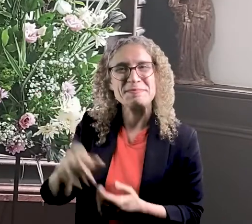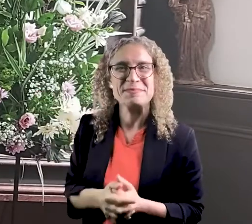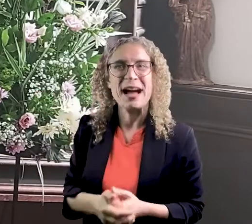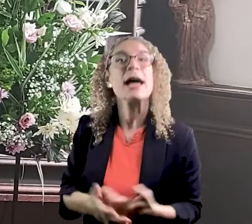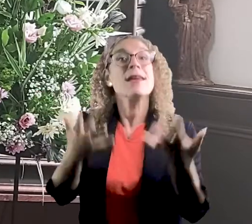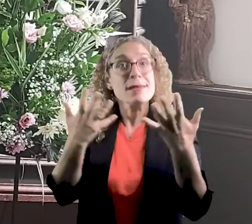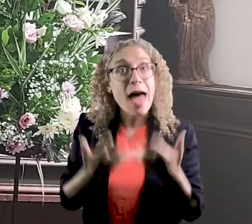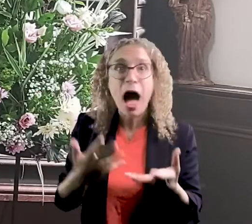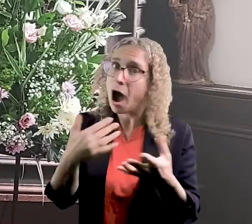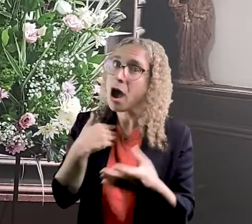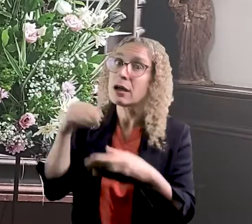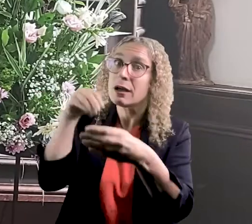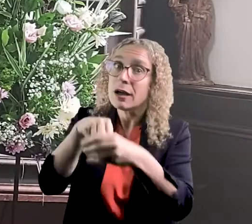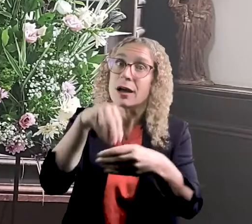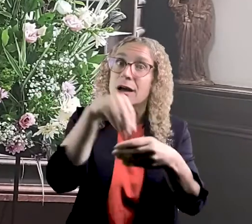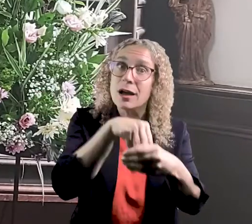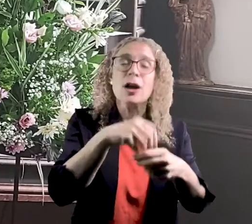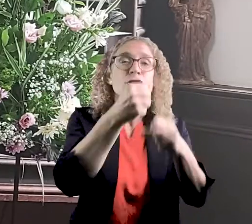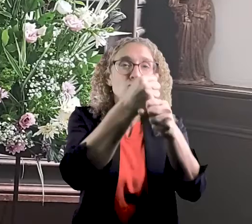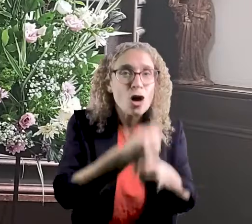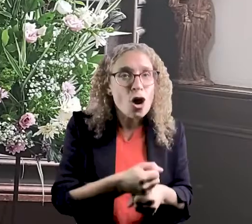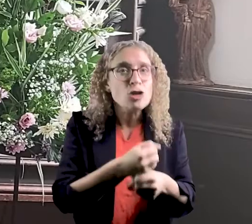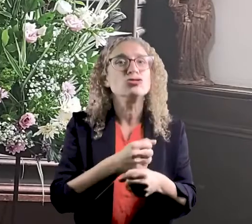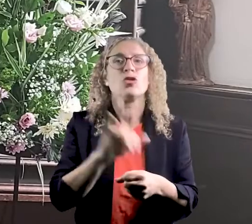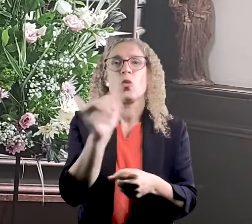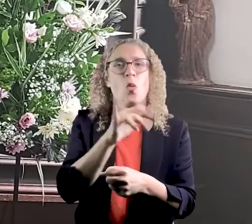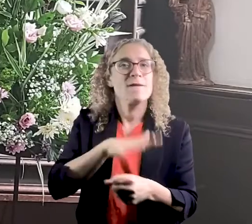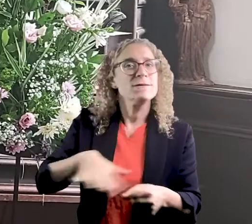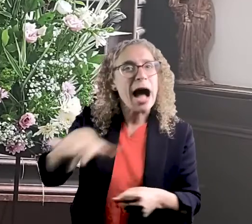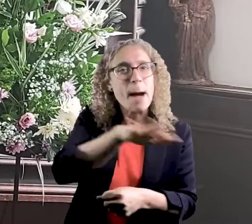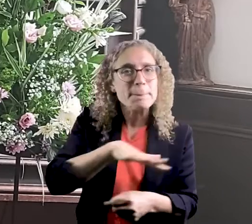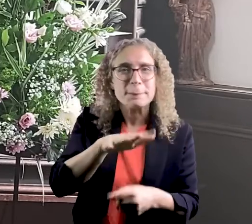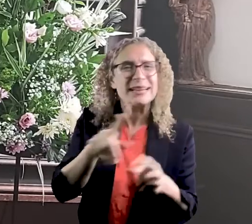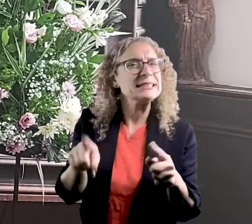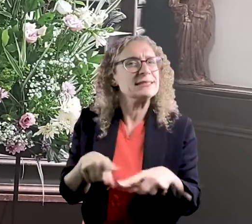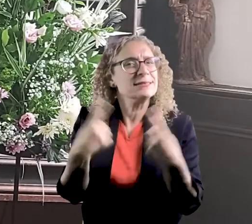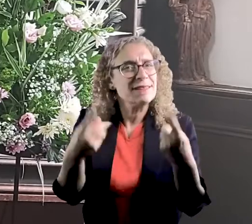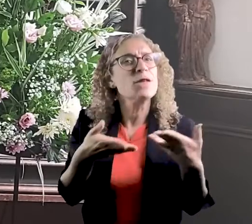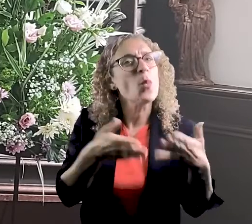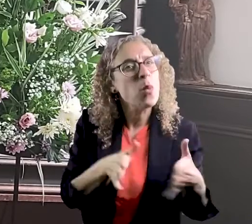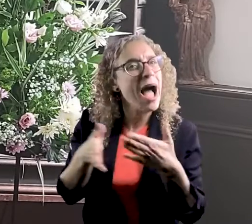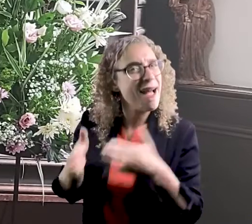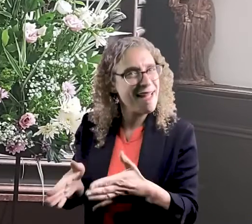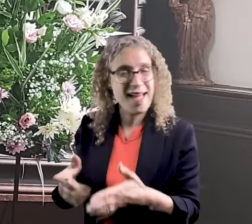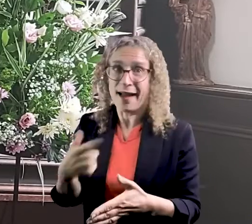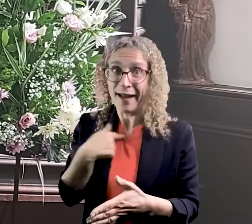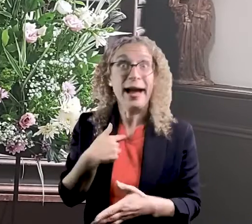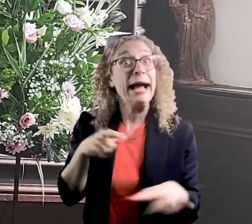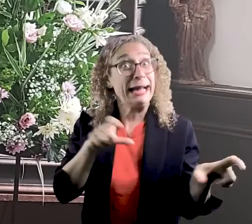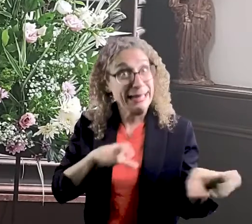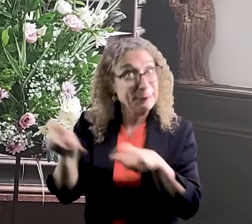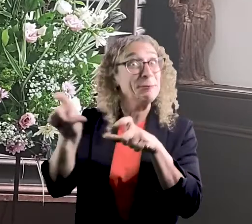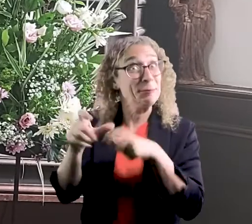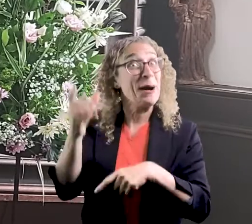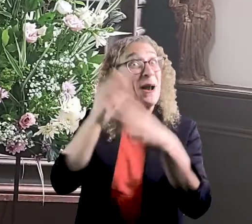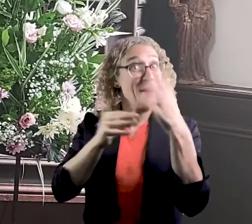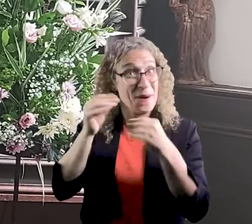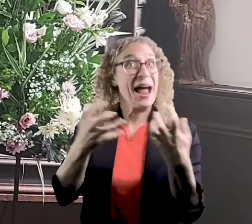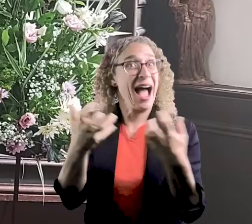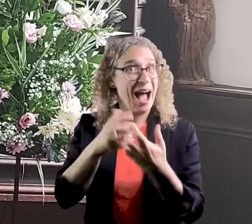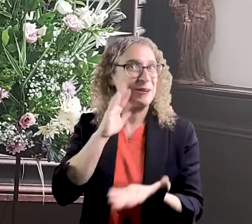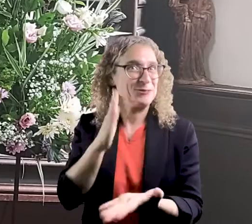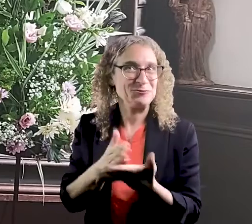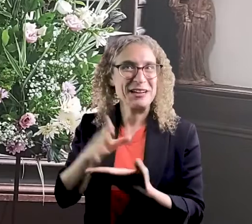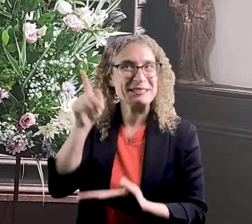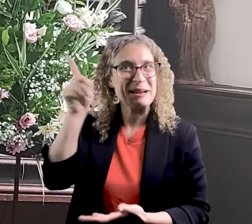church involvement and different kinds of family circumstances, I'm learning to trust him in a